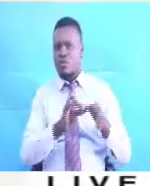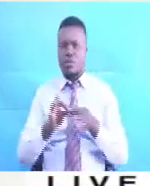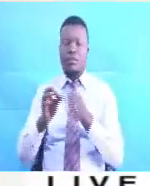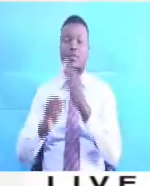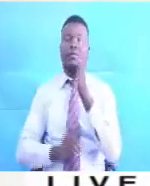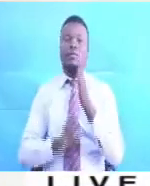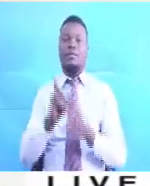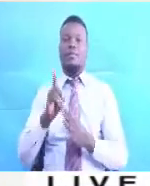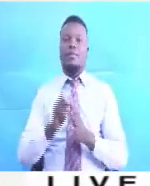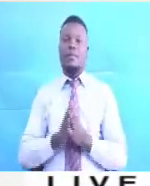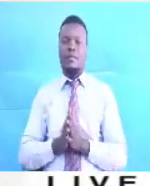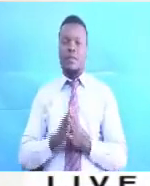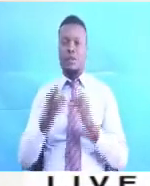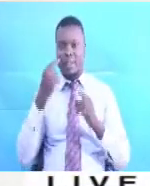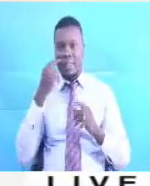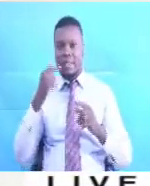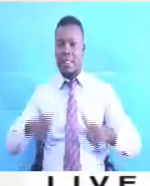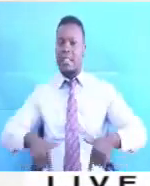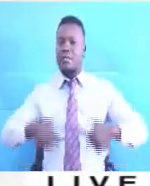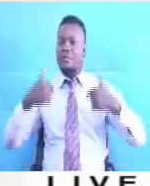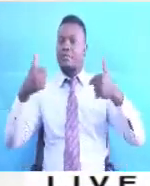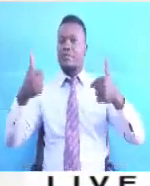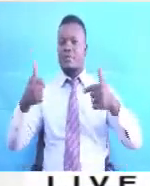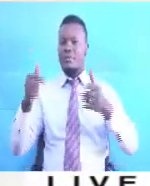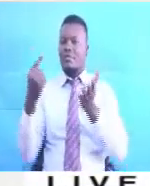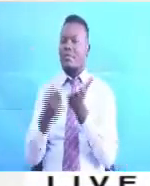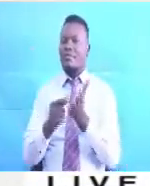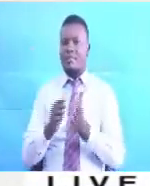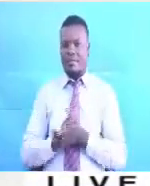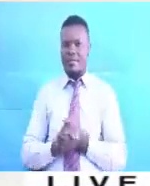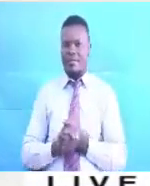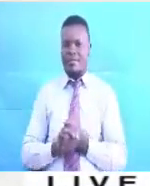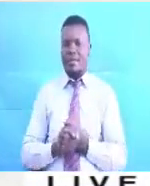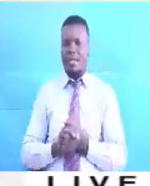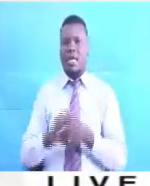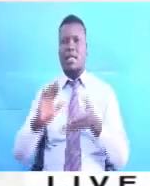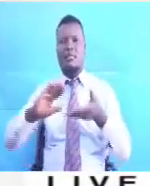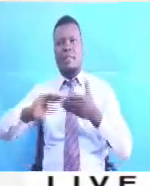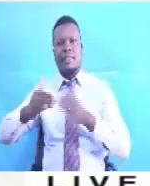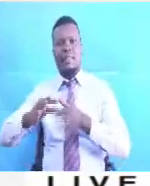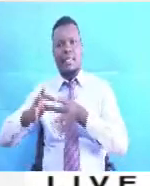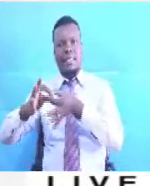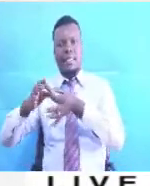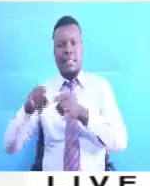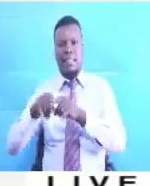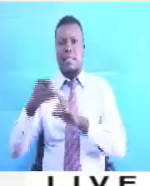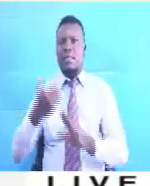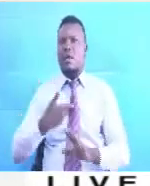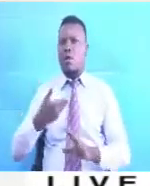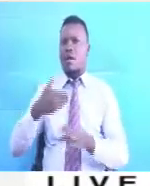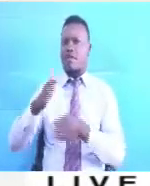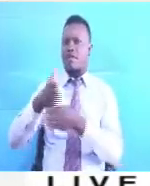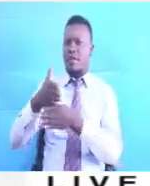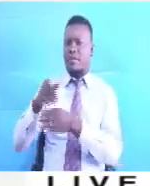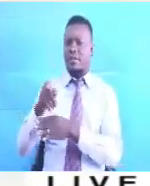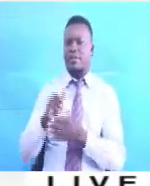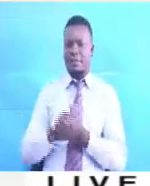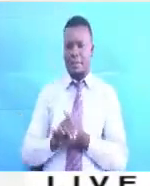life of Ugandans. And we appreciate the partnership that now we have as a ministry